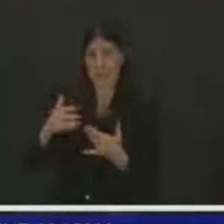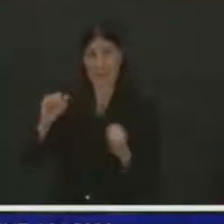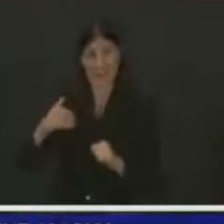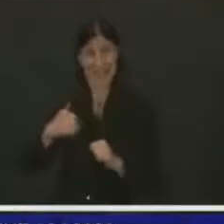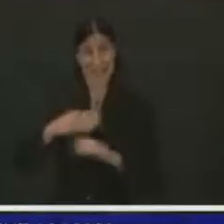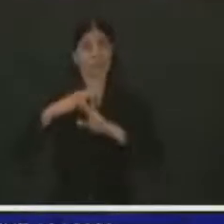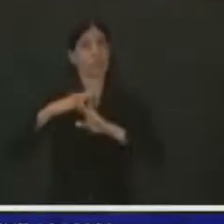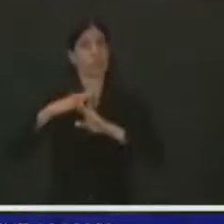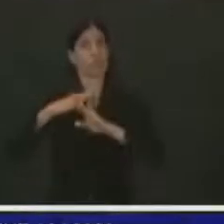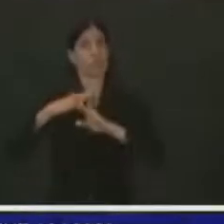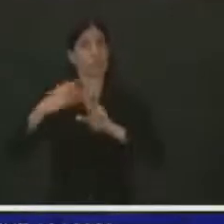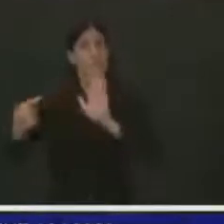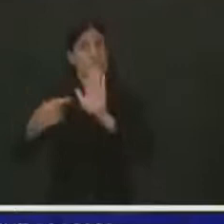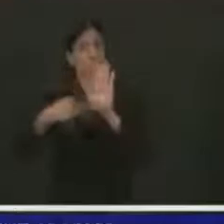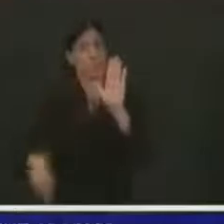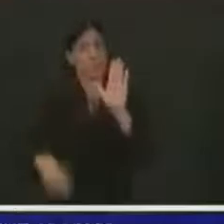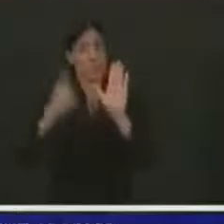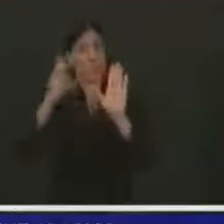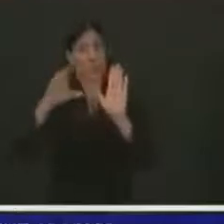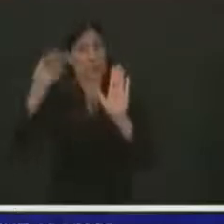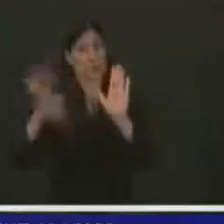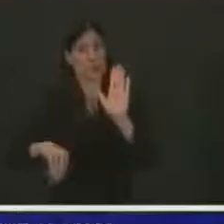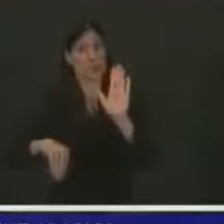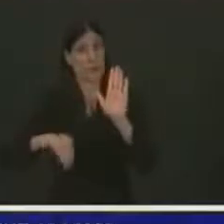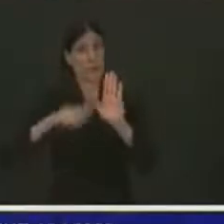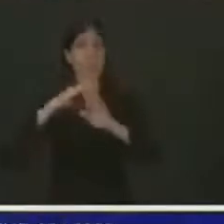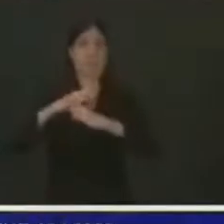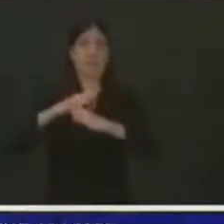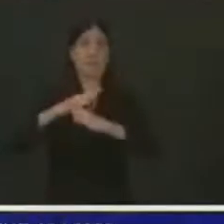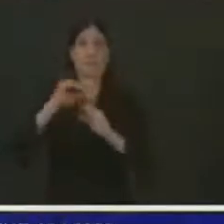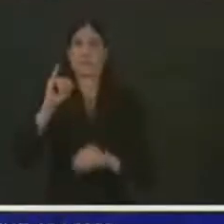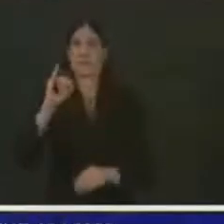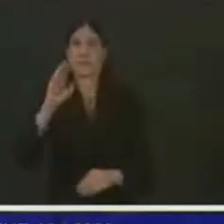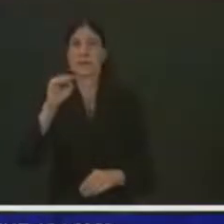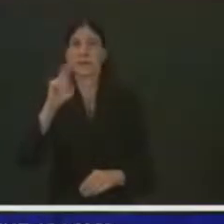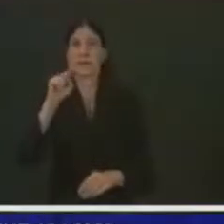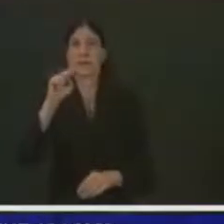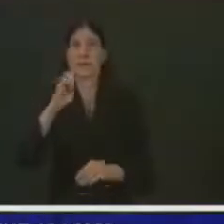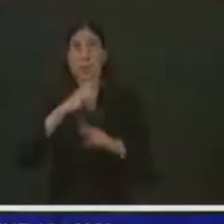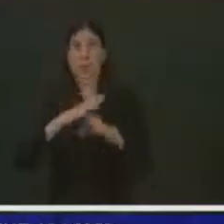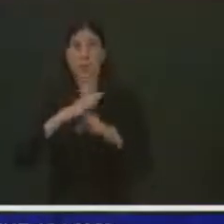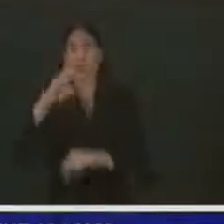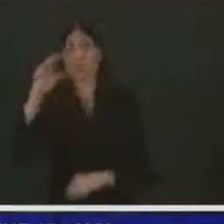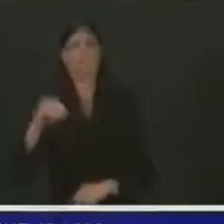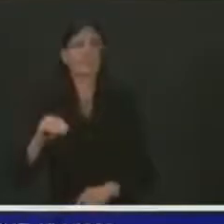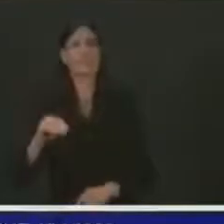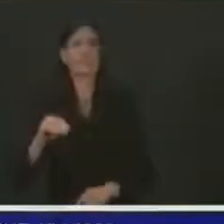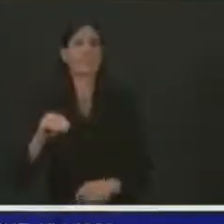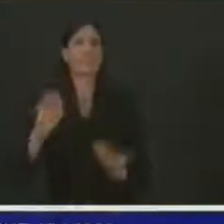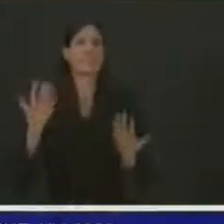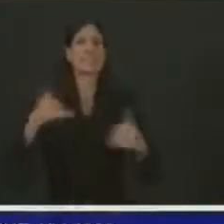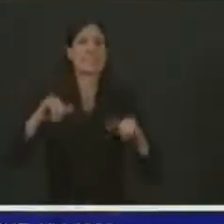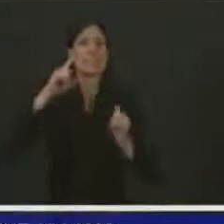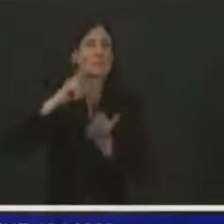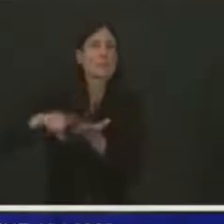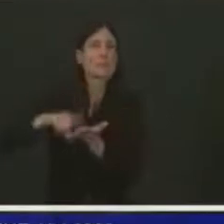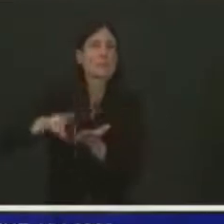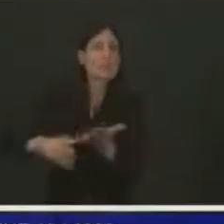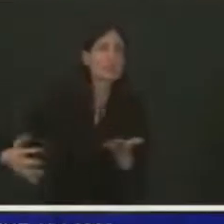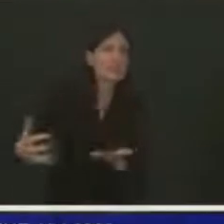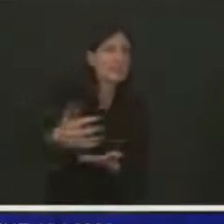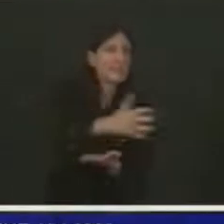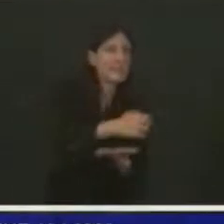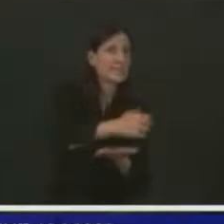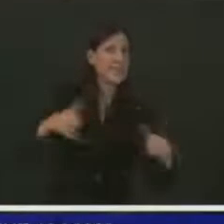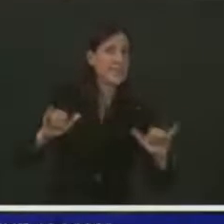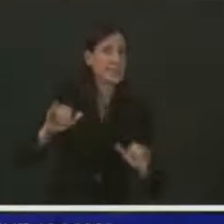previous antibody tests on other viruses take years for people to really understand how it works and what it means. And as an